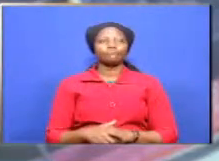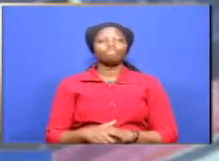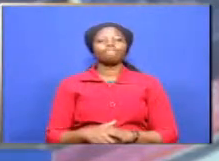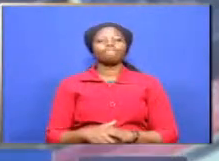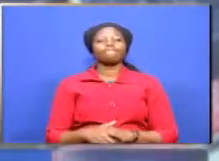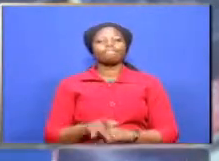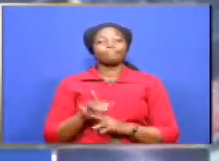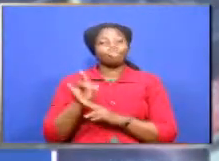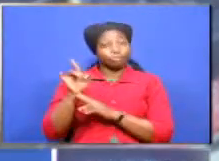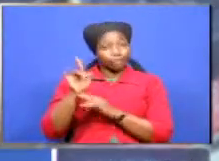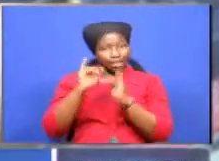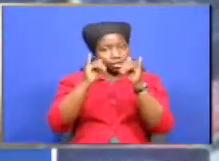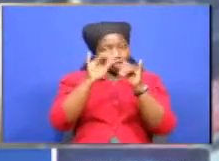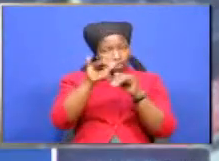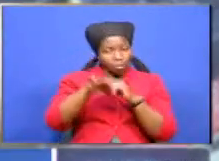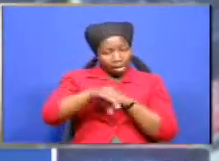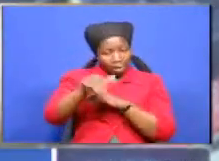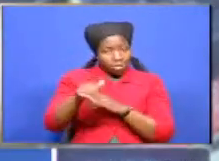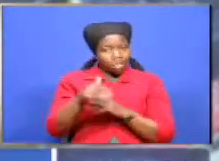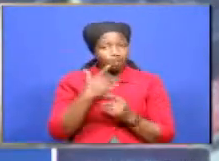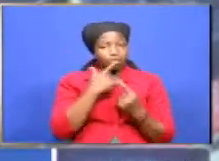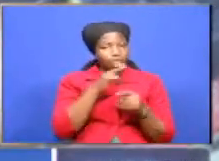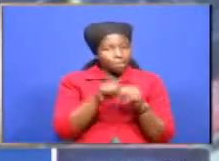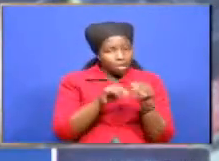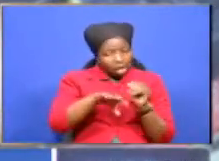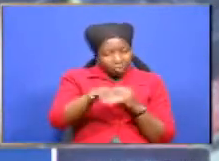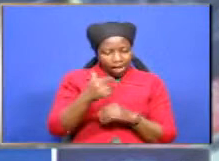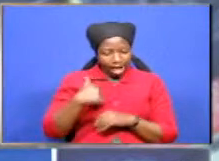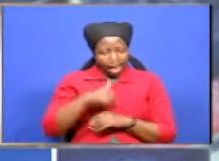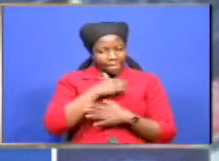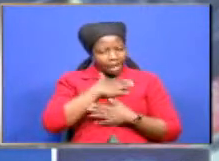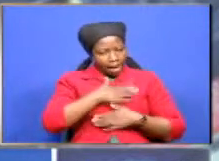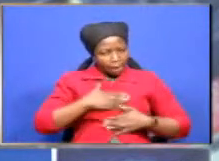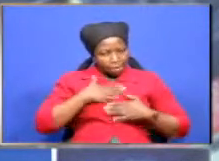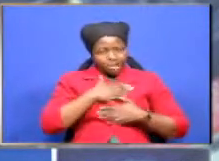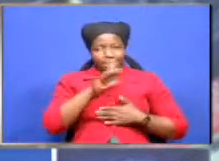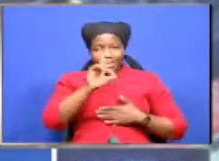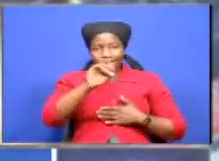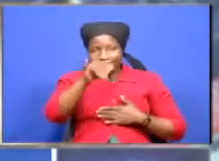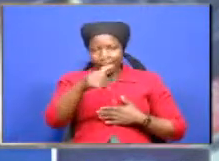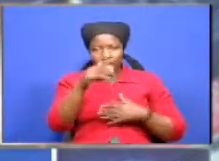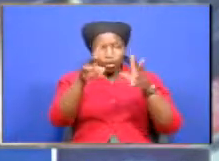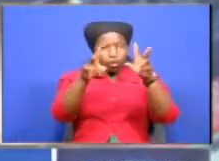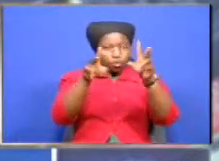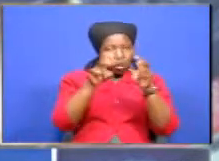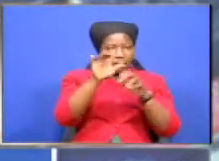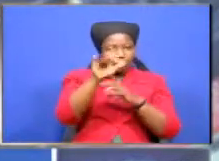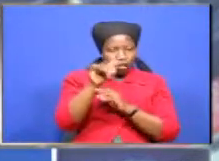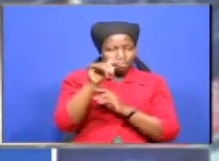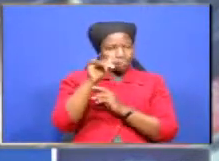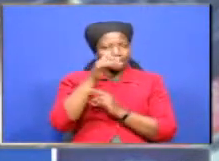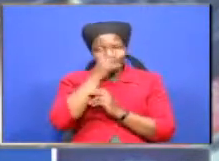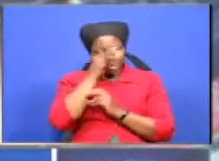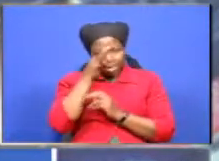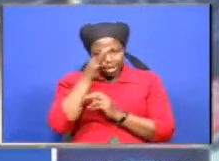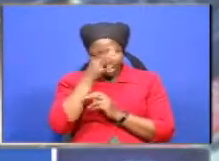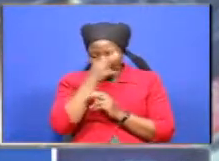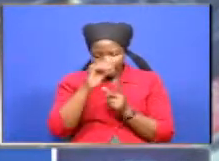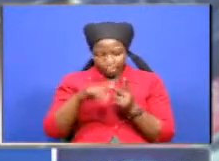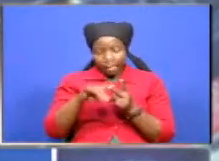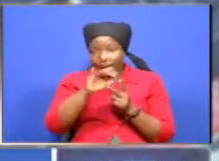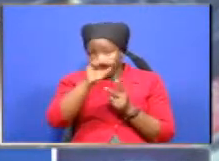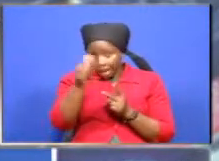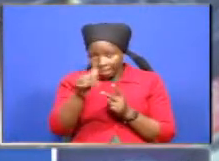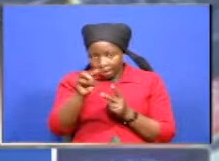News from across the counties. Talking about counties, we appreciate DJ Tenta watching all the way from Nyeri. Sifisil Marcelo, you're tuned